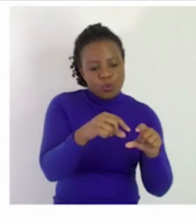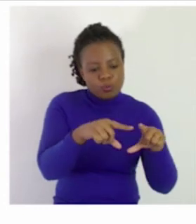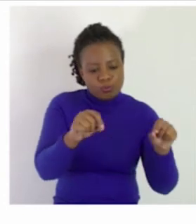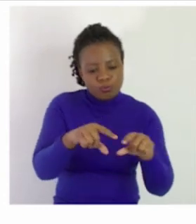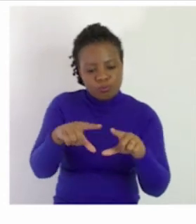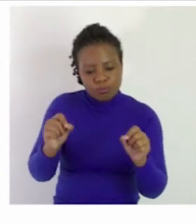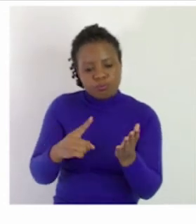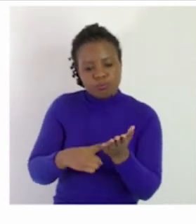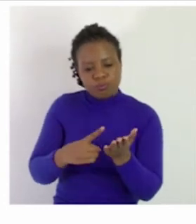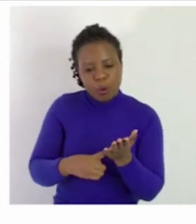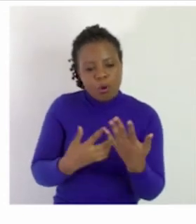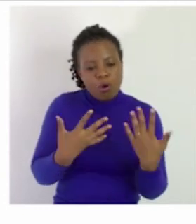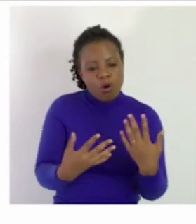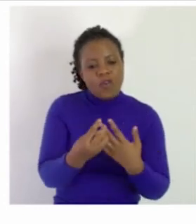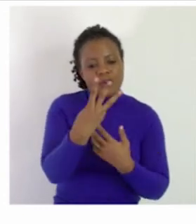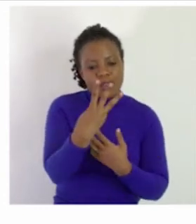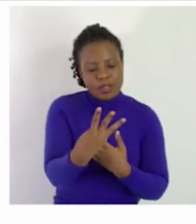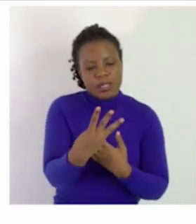packets of butter, etc.